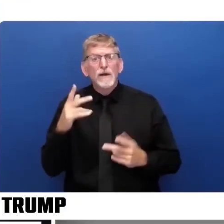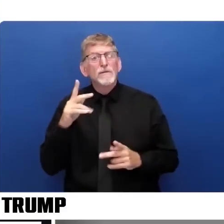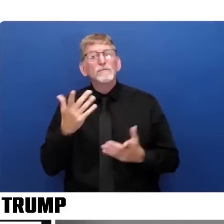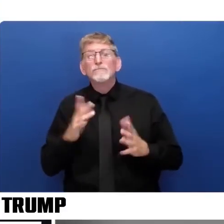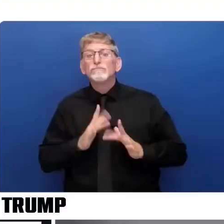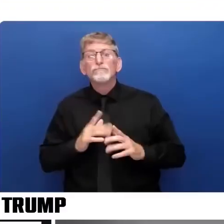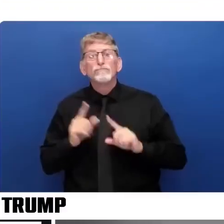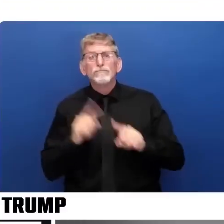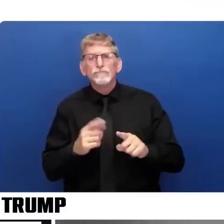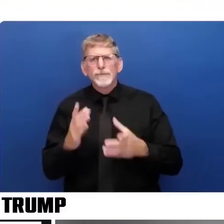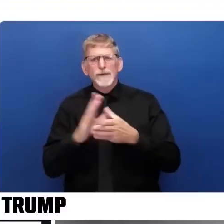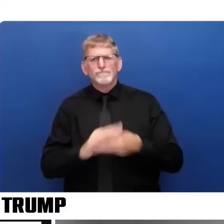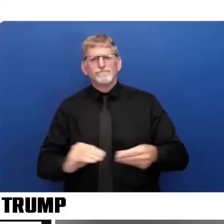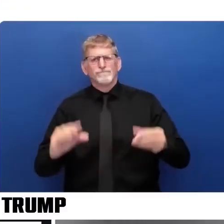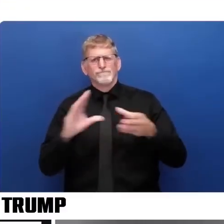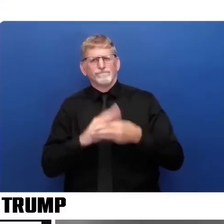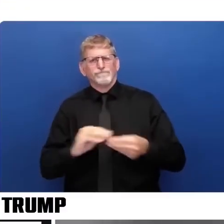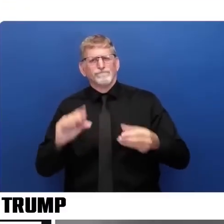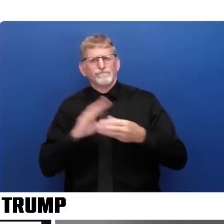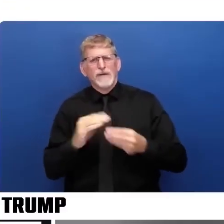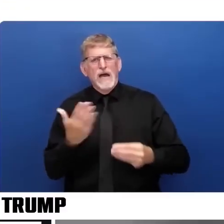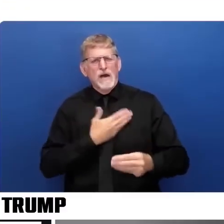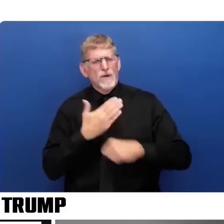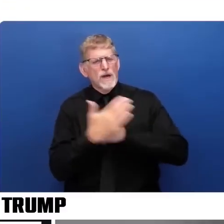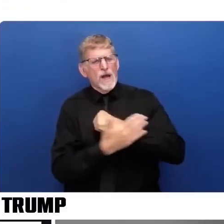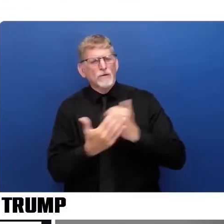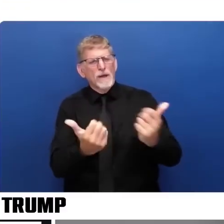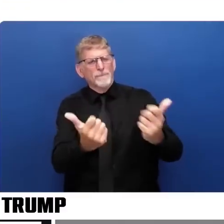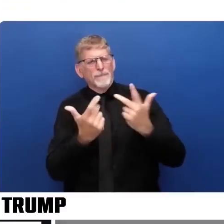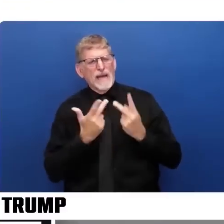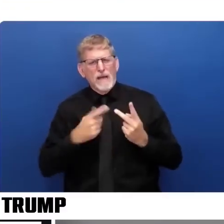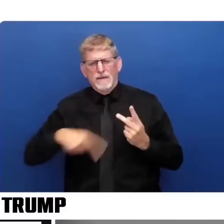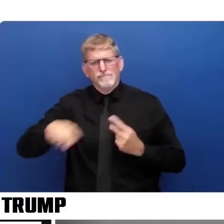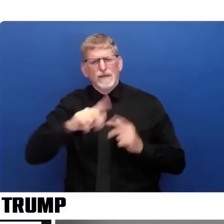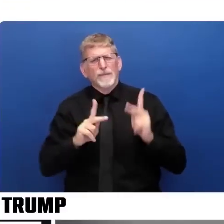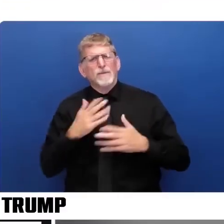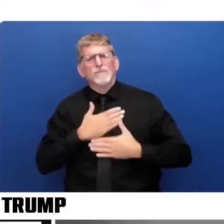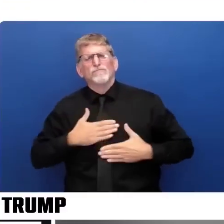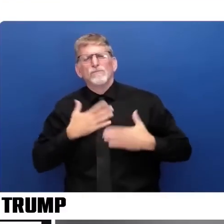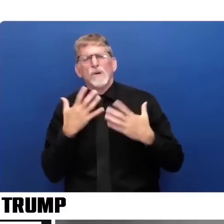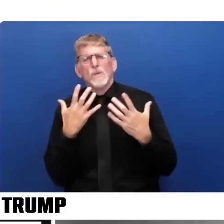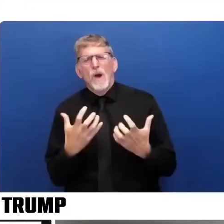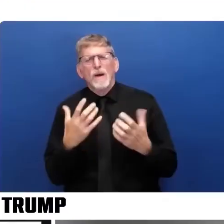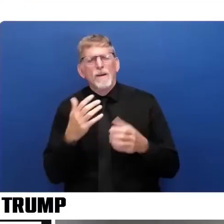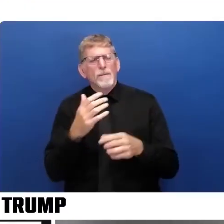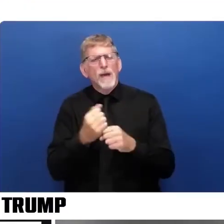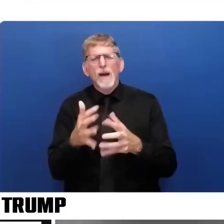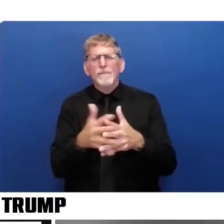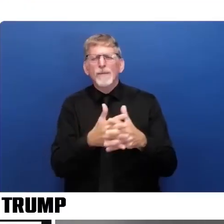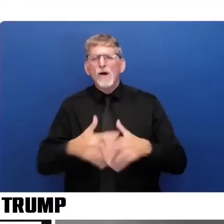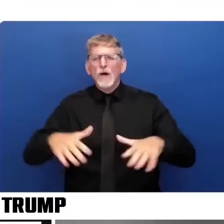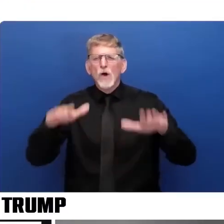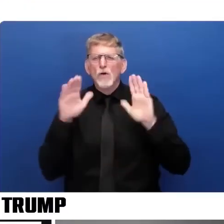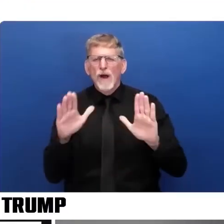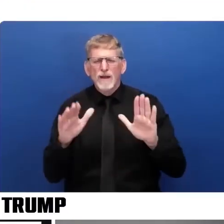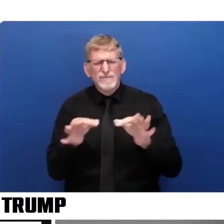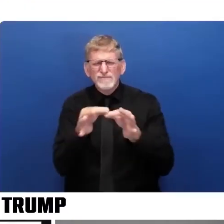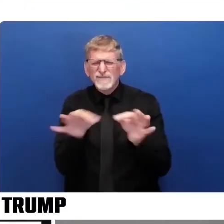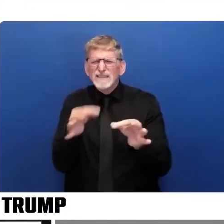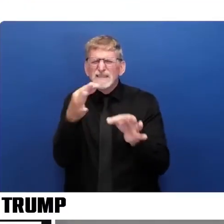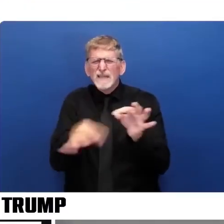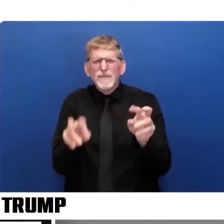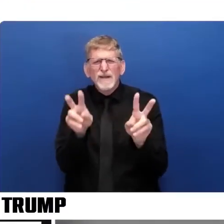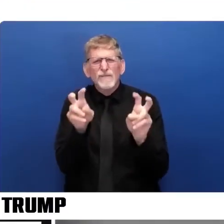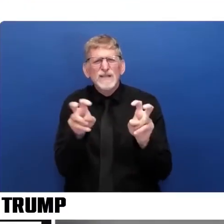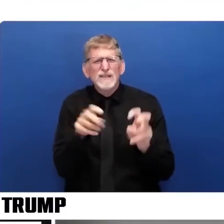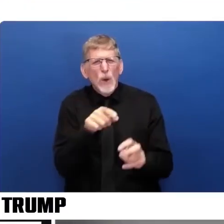bring our country back. They want to make America great again. It's a very simple phrase, make America great again. She's destroying this country,